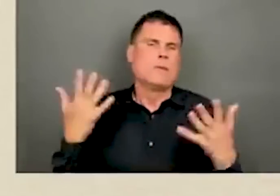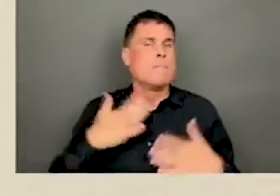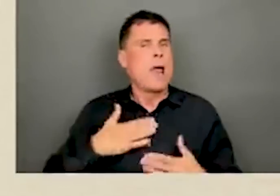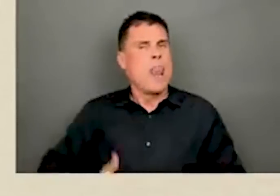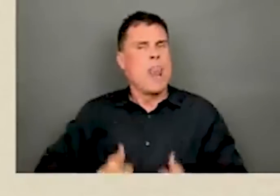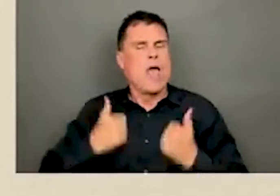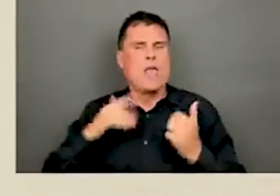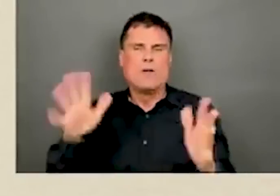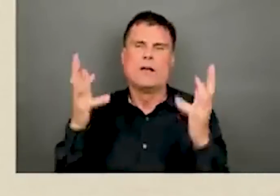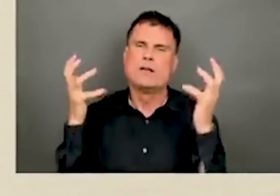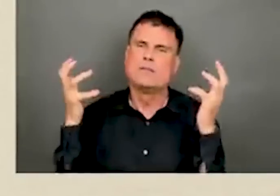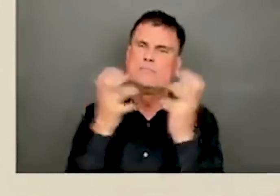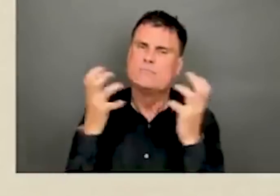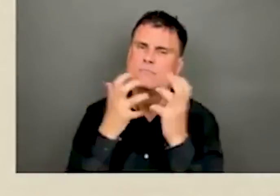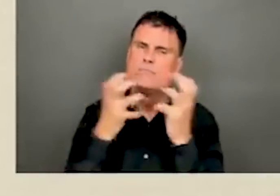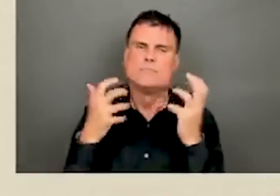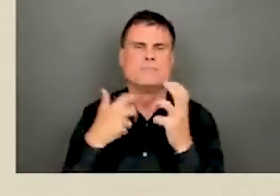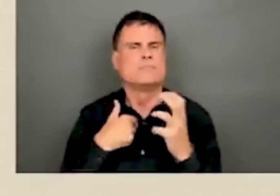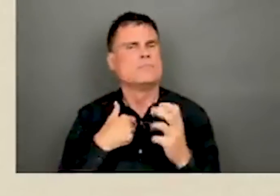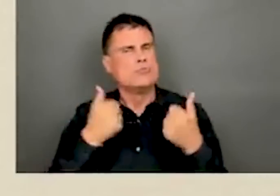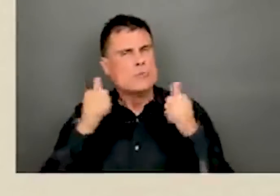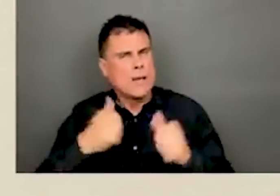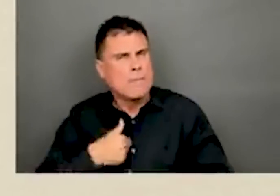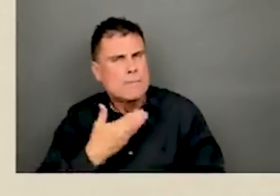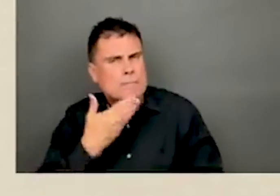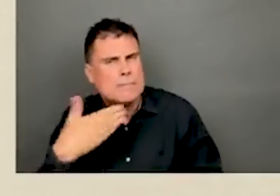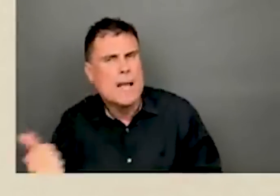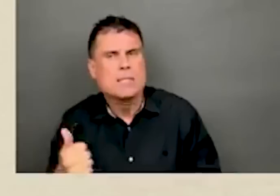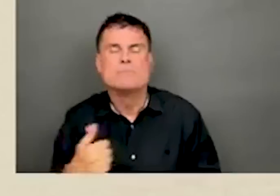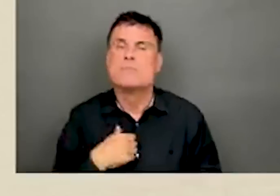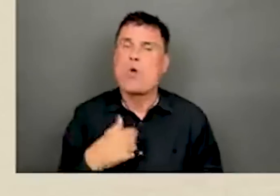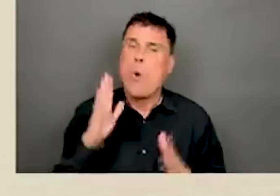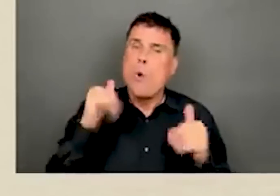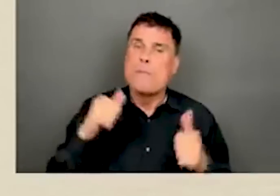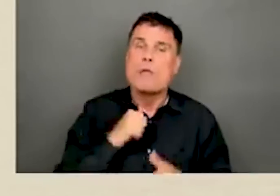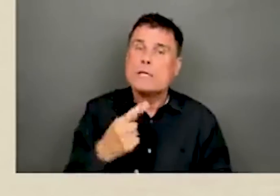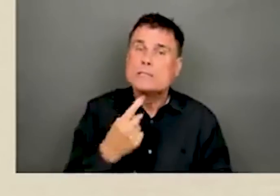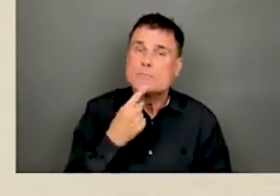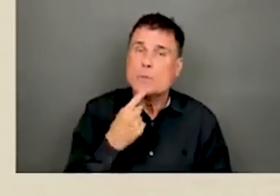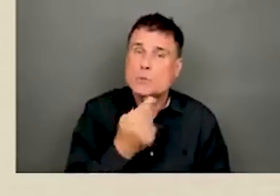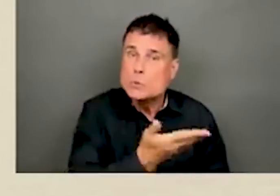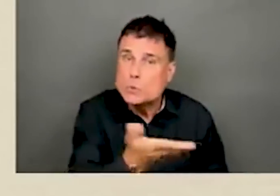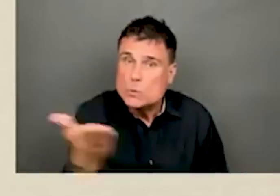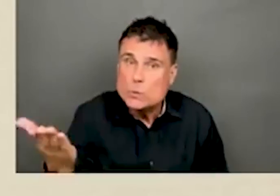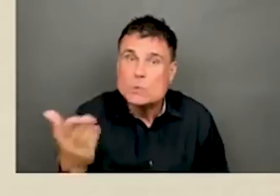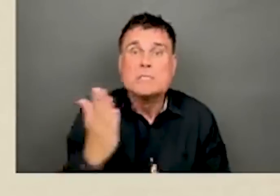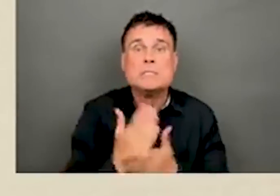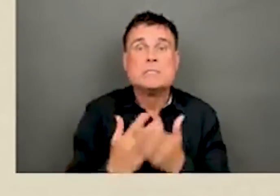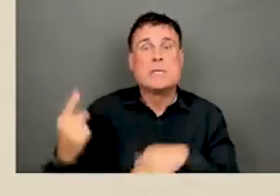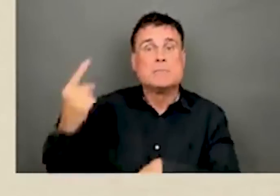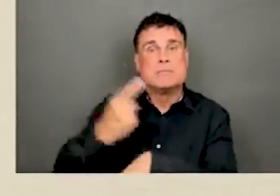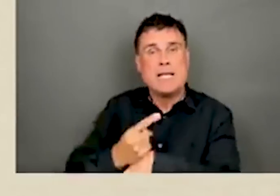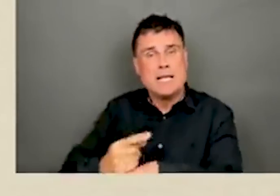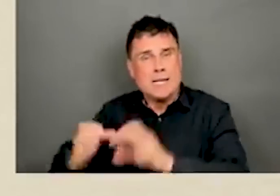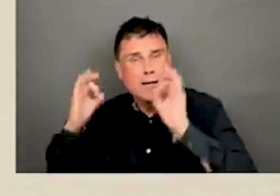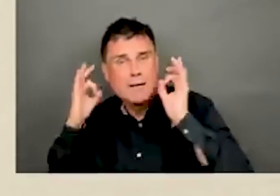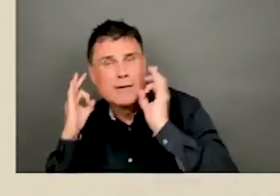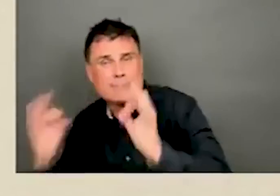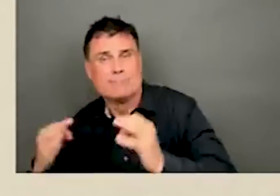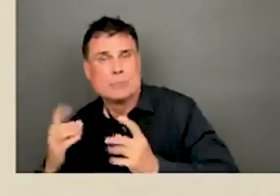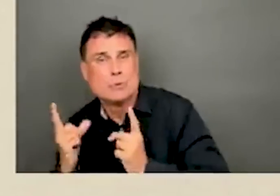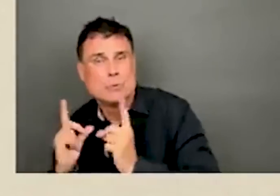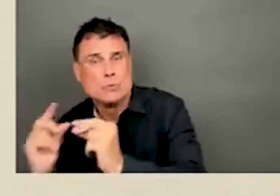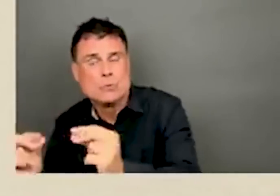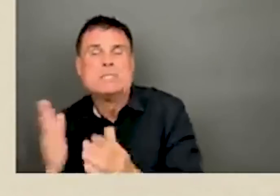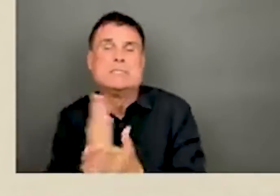let you down. There have been days when things have gone well, and there have been days that things didn't go well. That's the nature of the human condition, and I am honoured to have